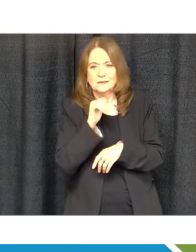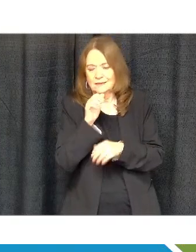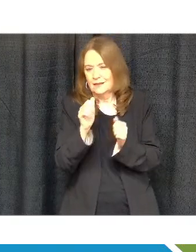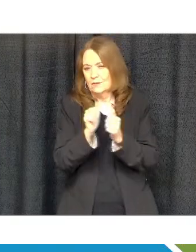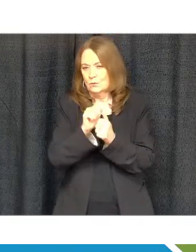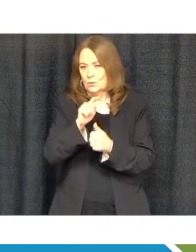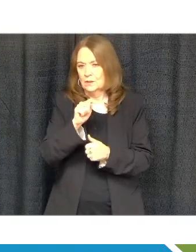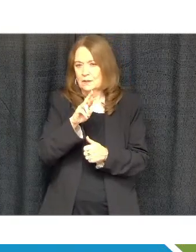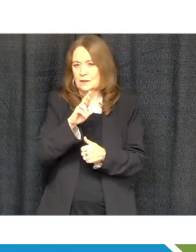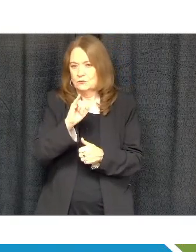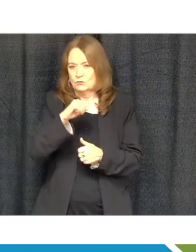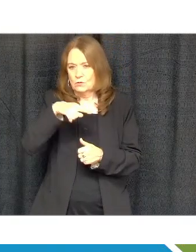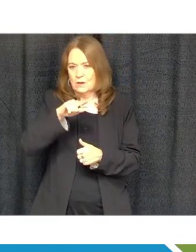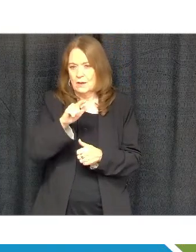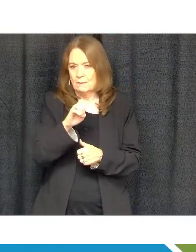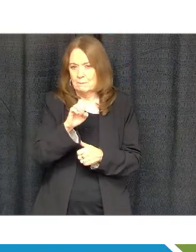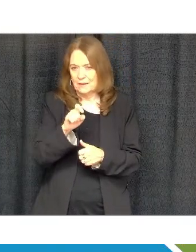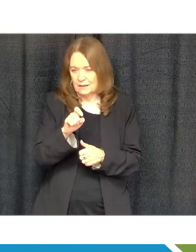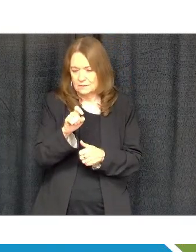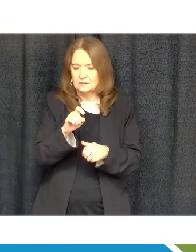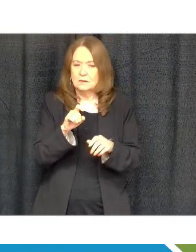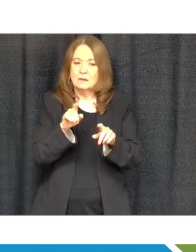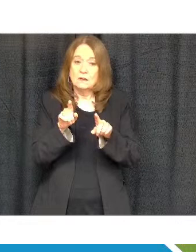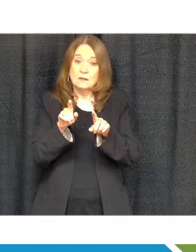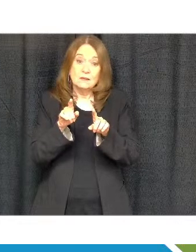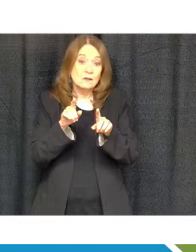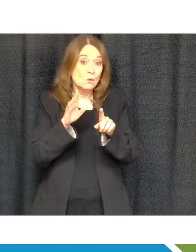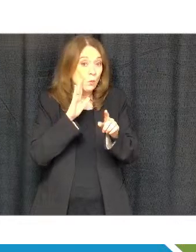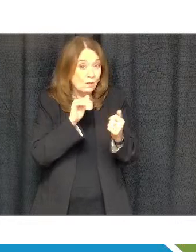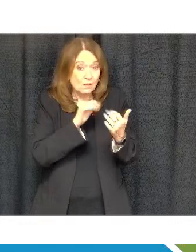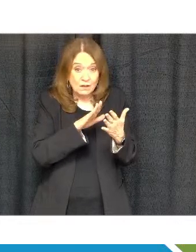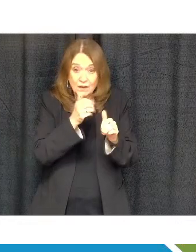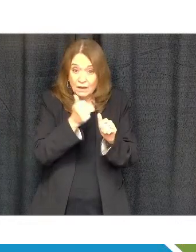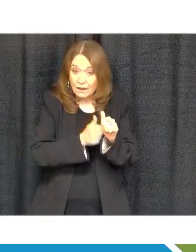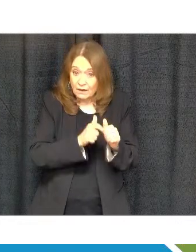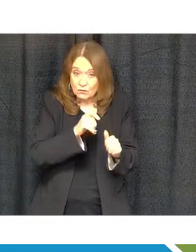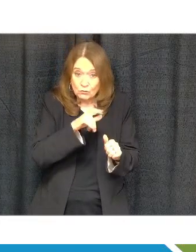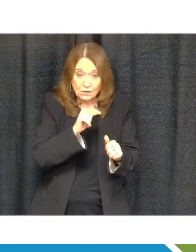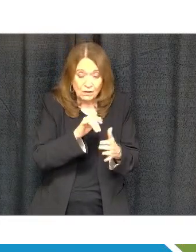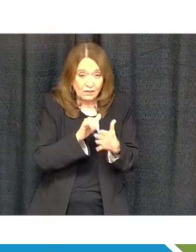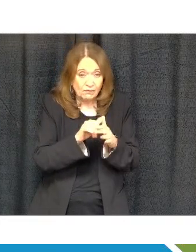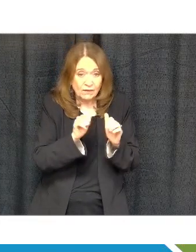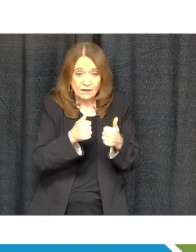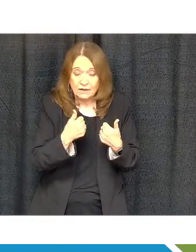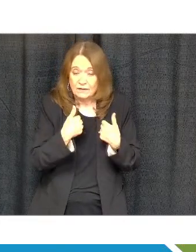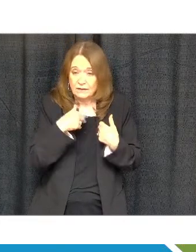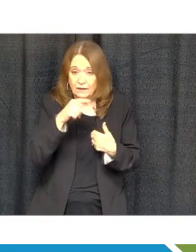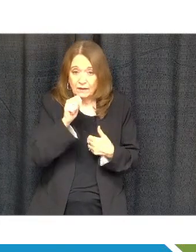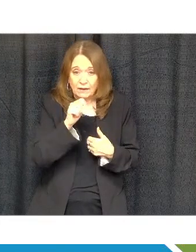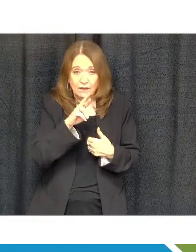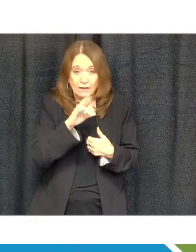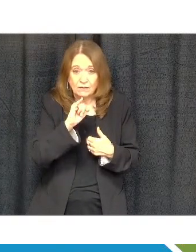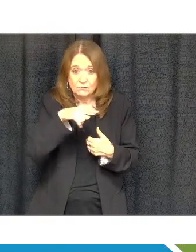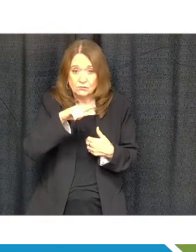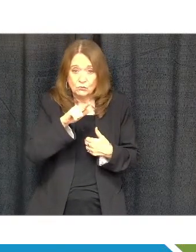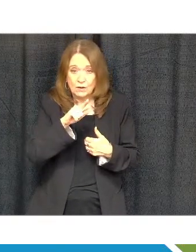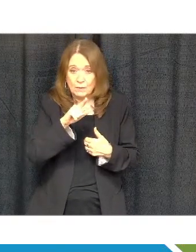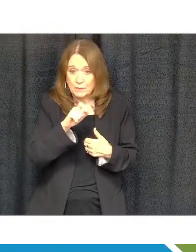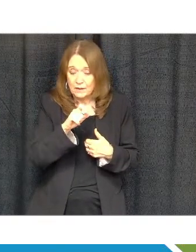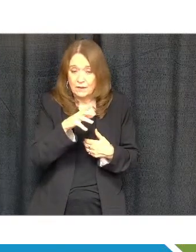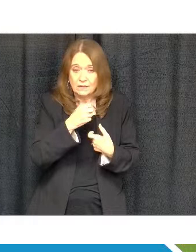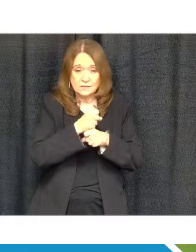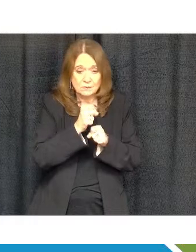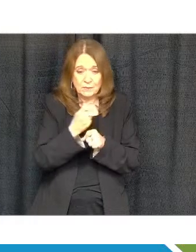triplexes. Is this going to address every lot that's capable of holding a triplex and make it a single family lot?